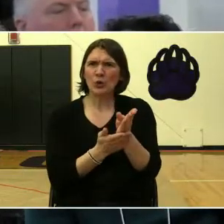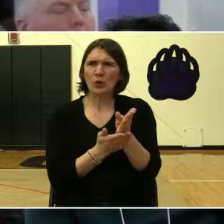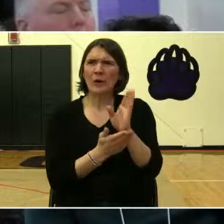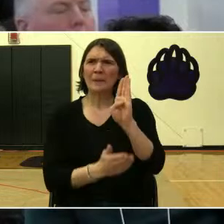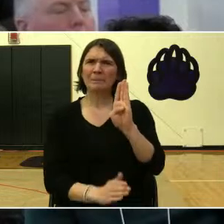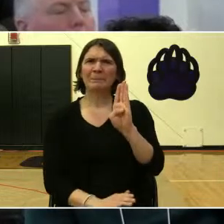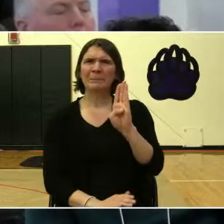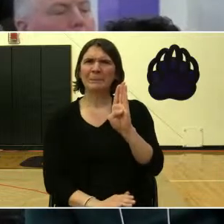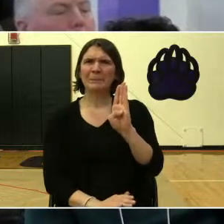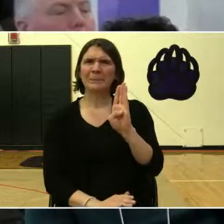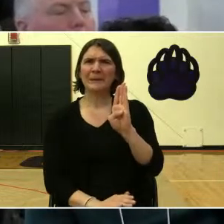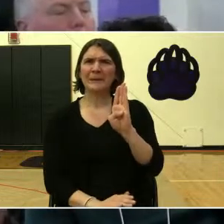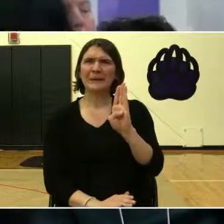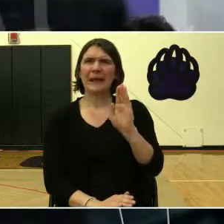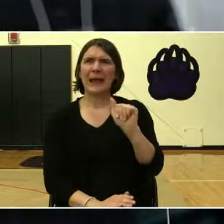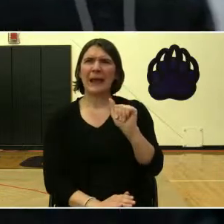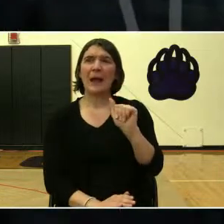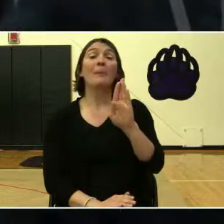or